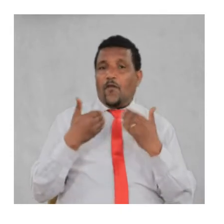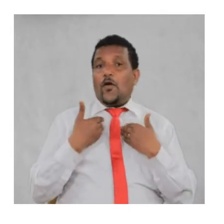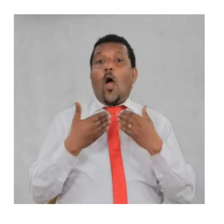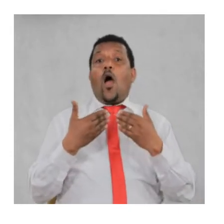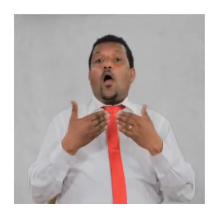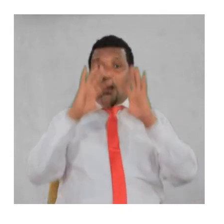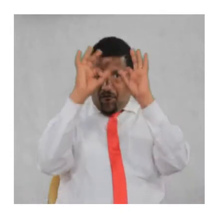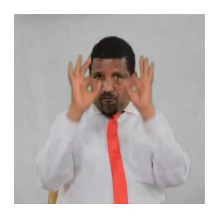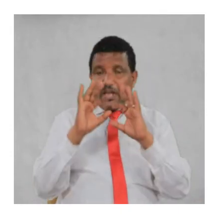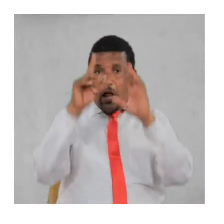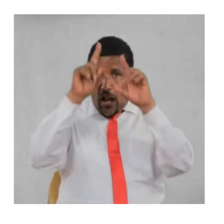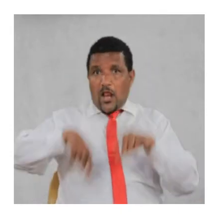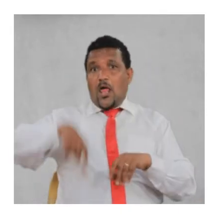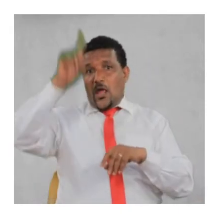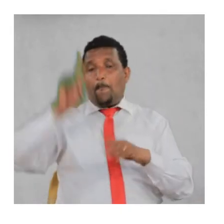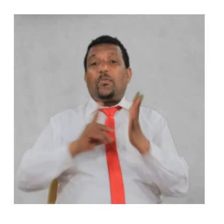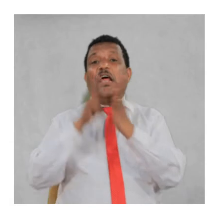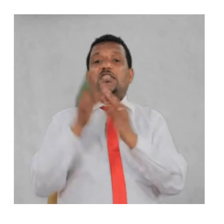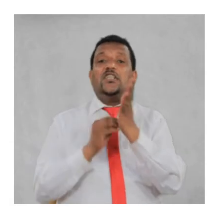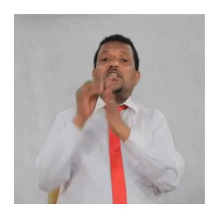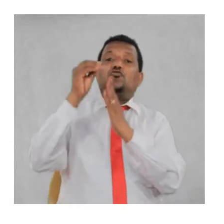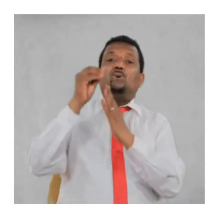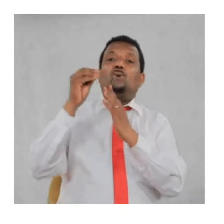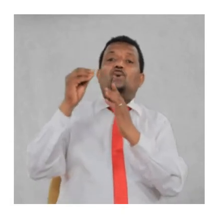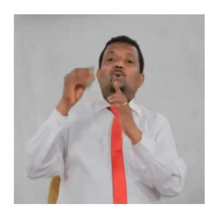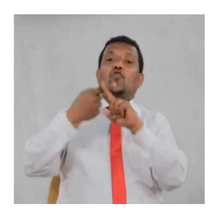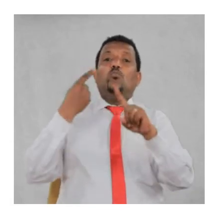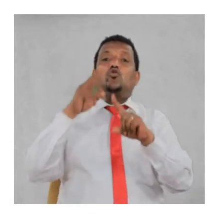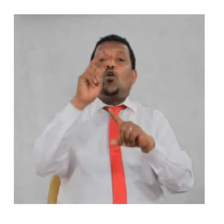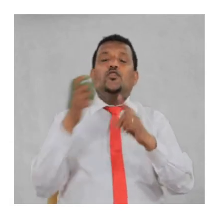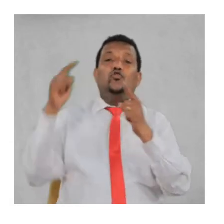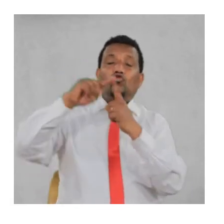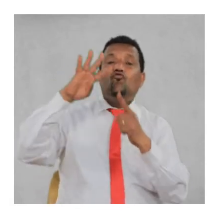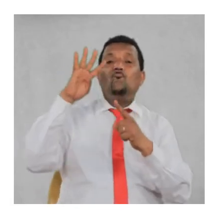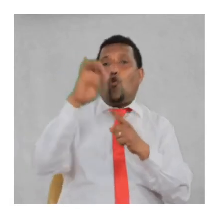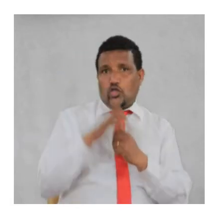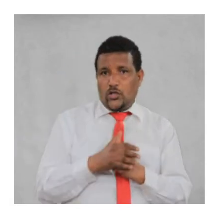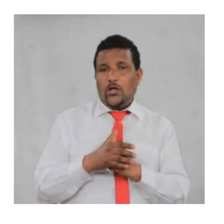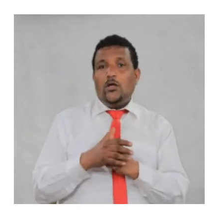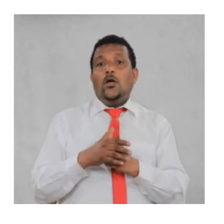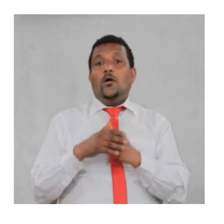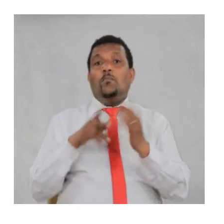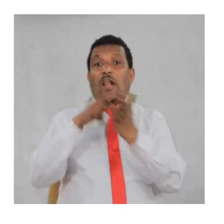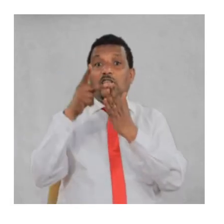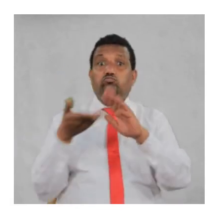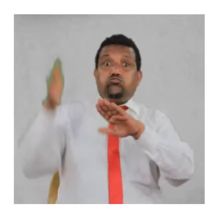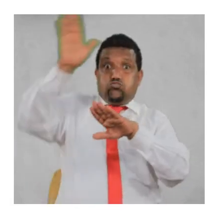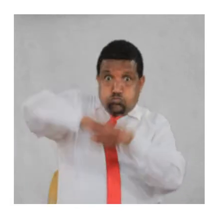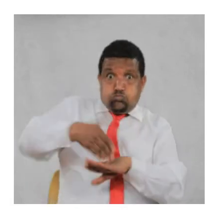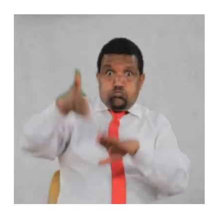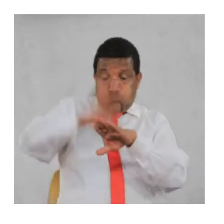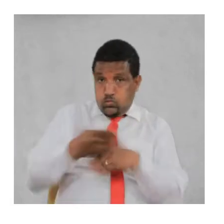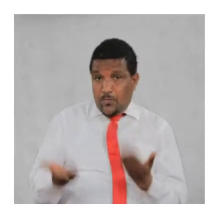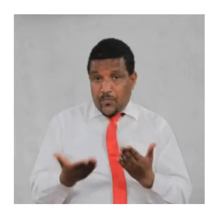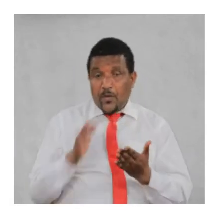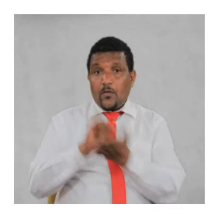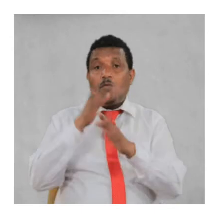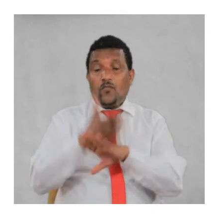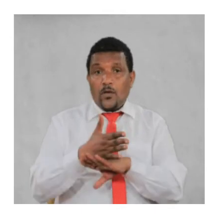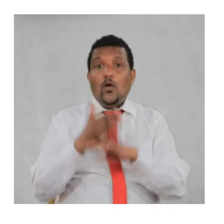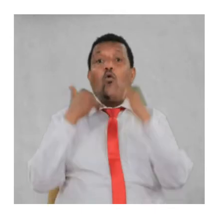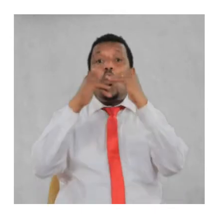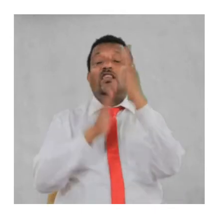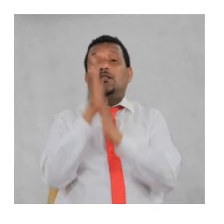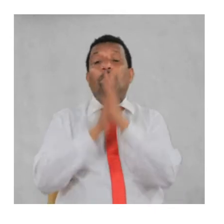Graphically, the price increased from 20 to 40, which means the price is doubled. As a result, what would happen to quantity